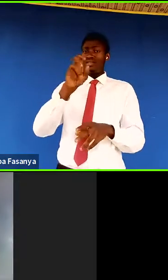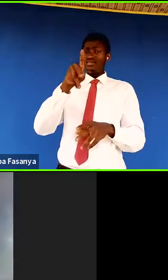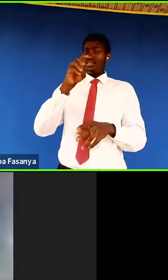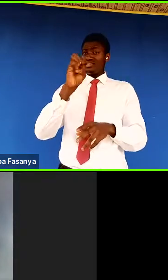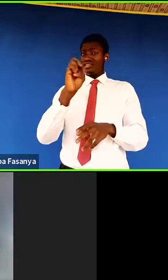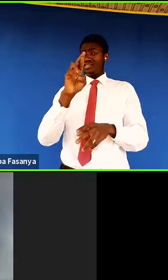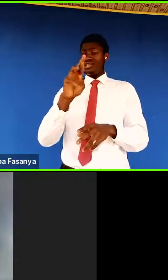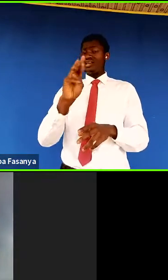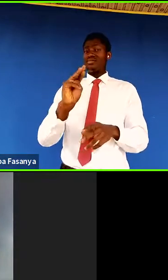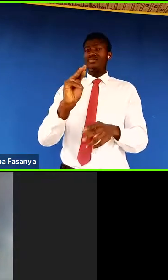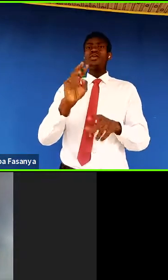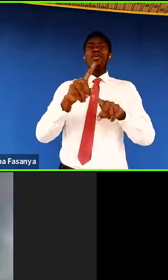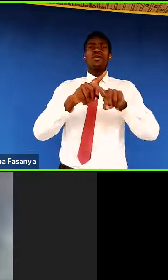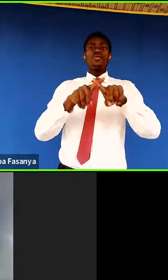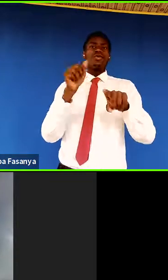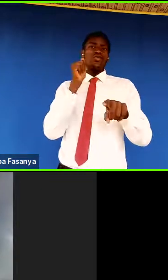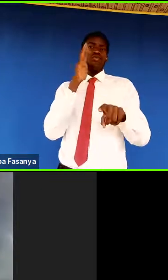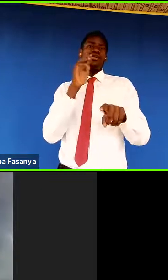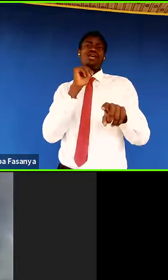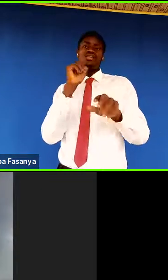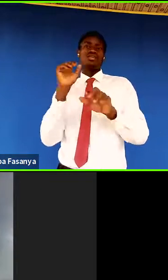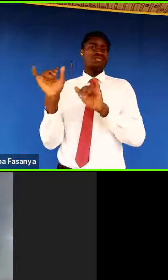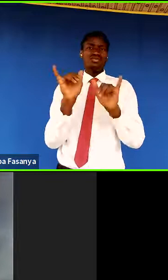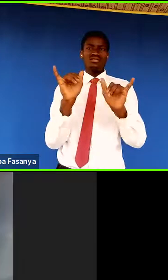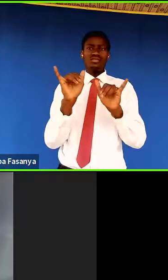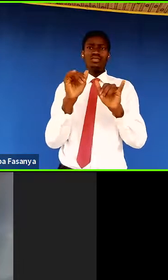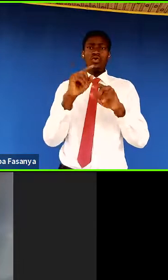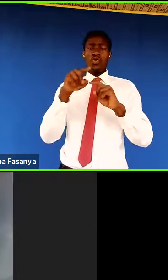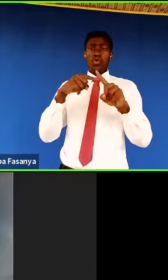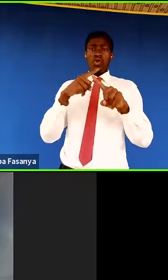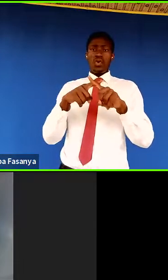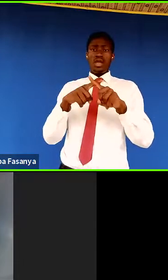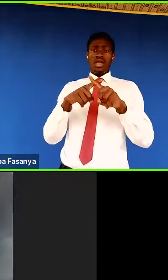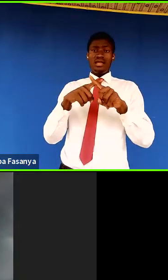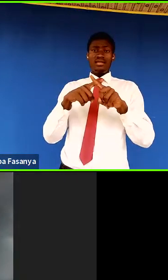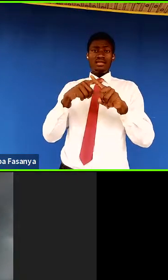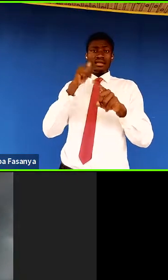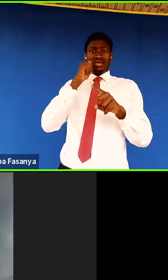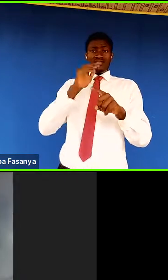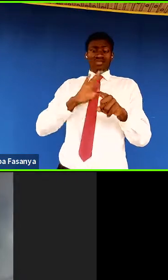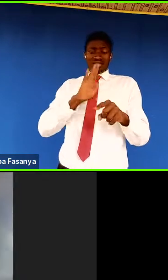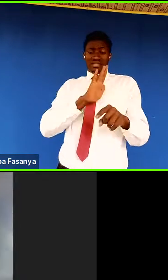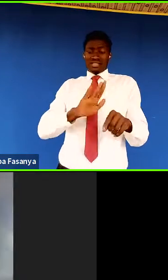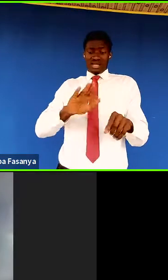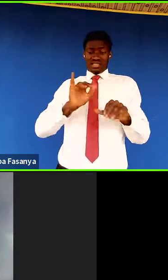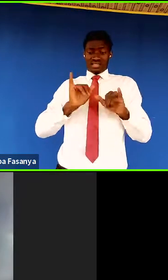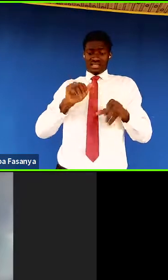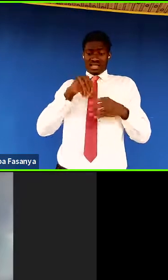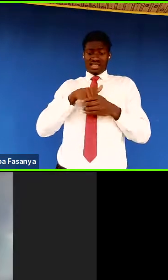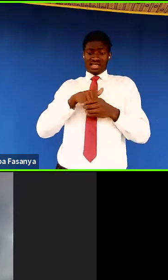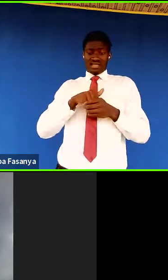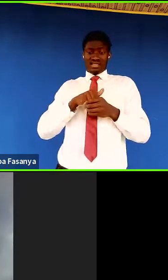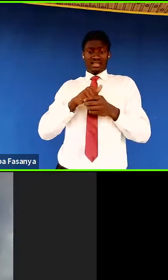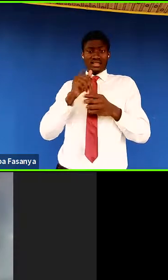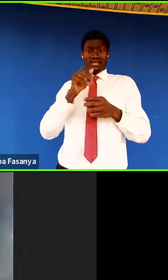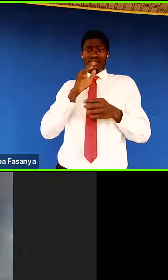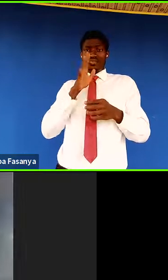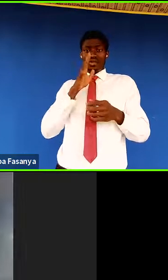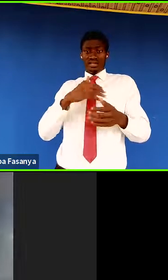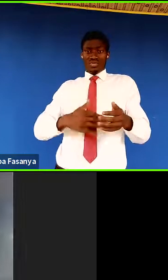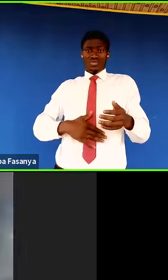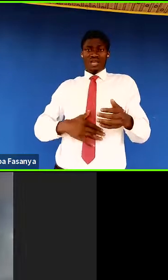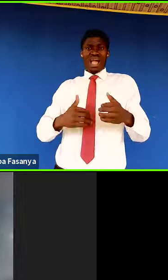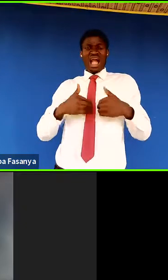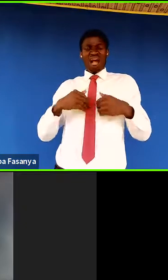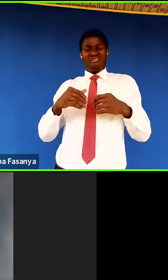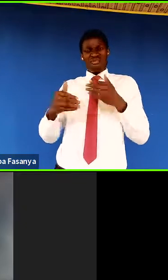is not like that. When a female child is in her mother's womb, she has about 6 to 7 million egg-containing follicles. When she's born,